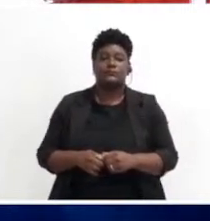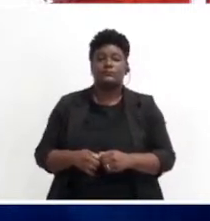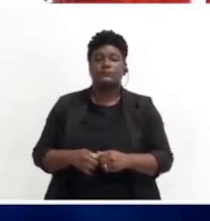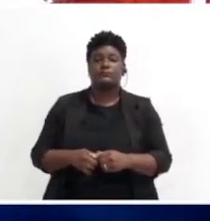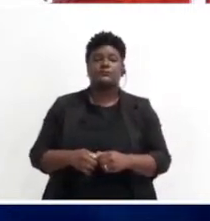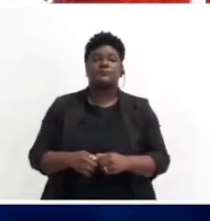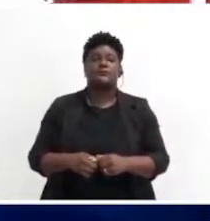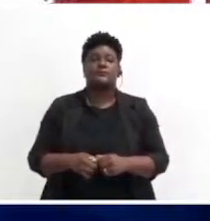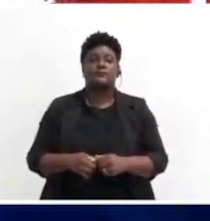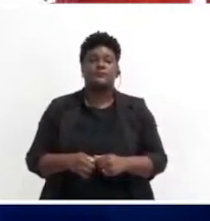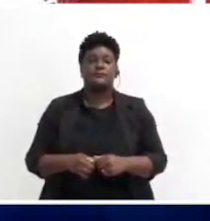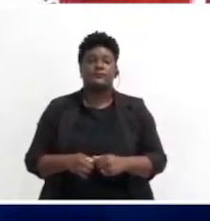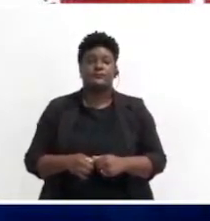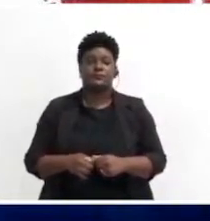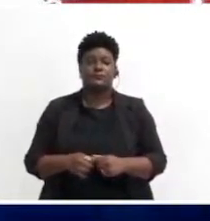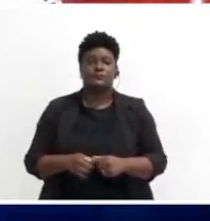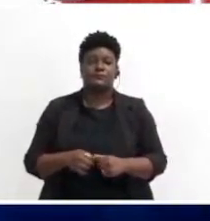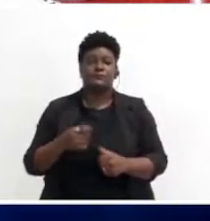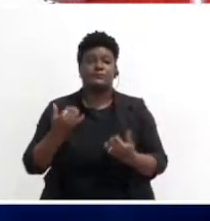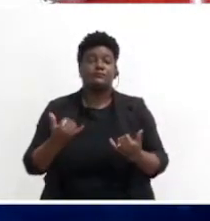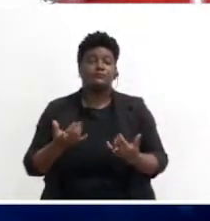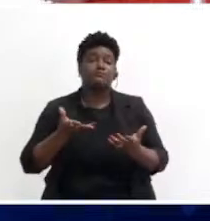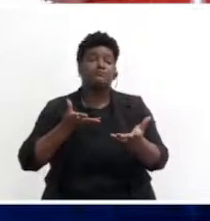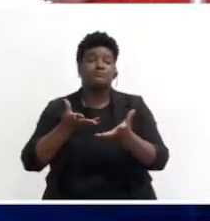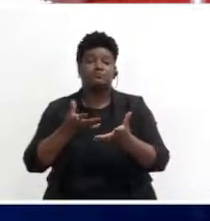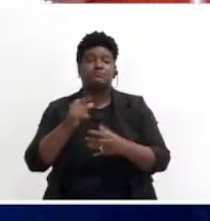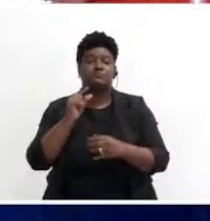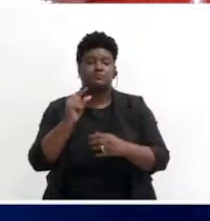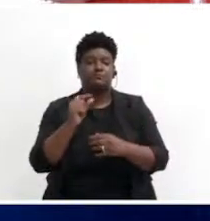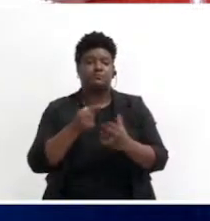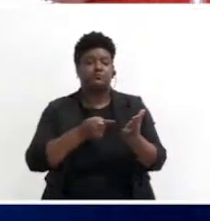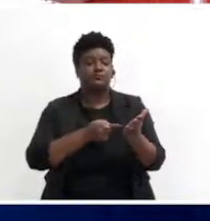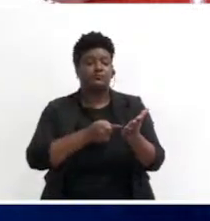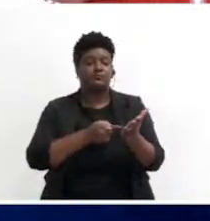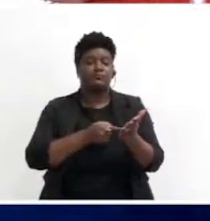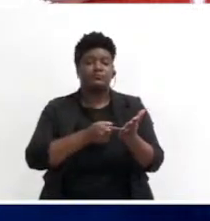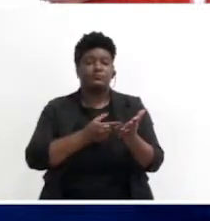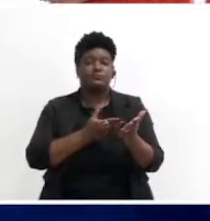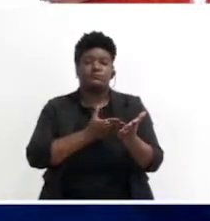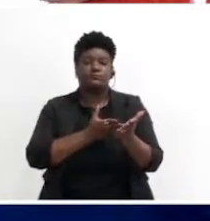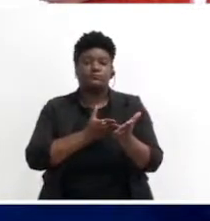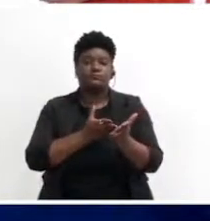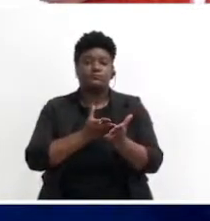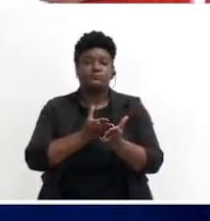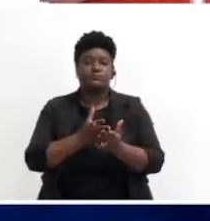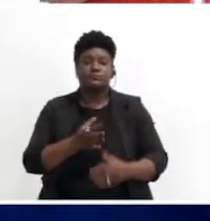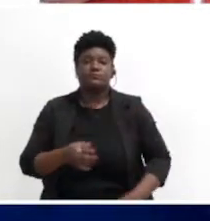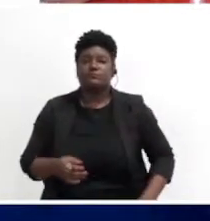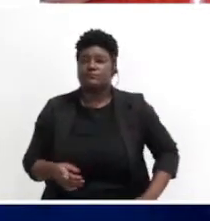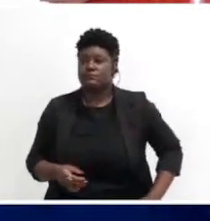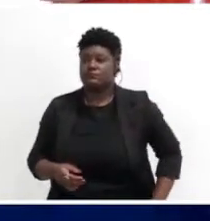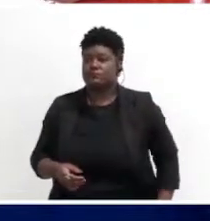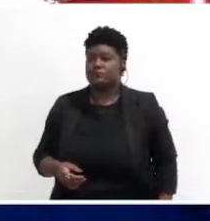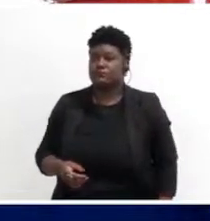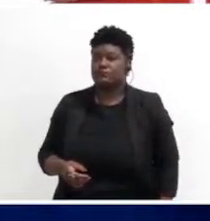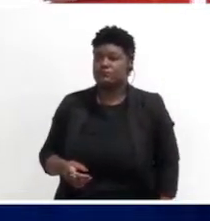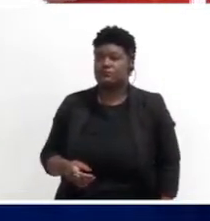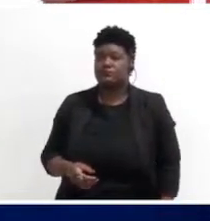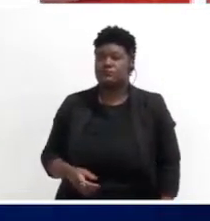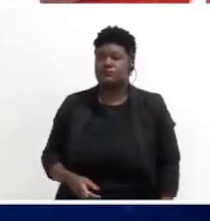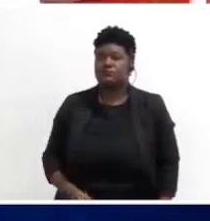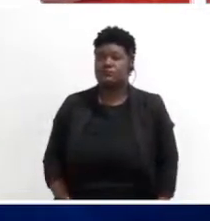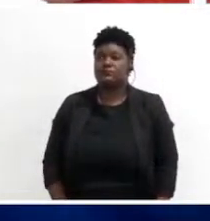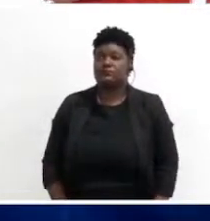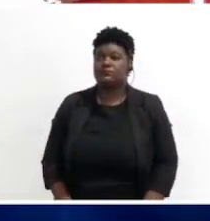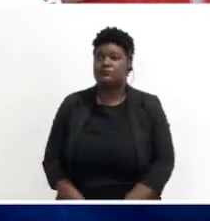So talk a little bit about through silicon vias. So as I said before, these are vias that extend all the